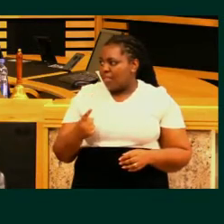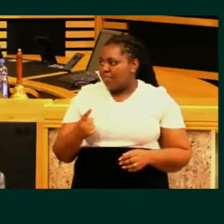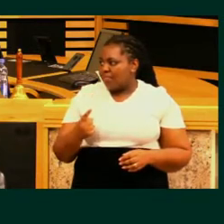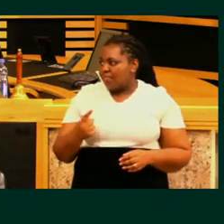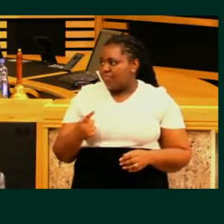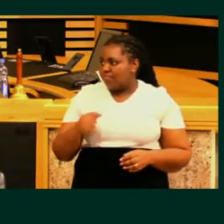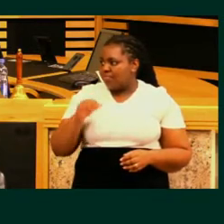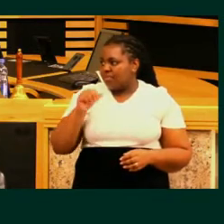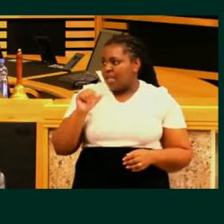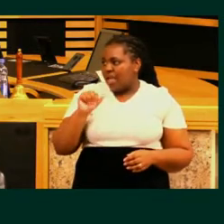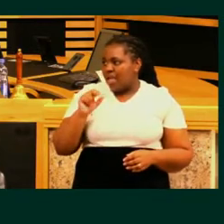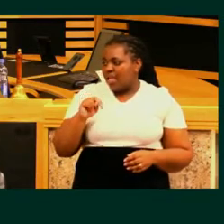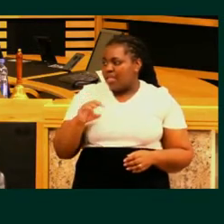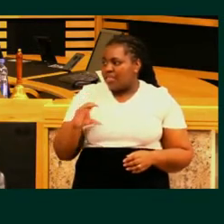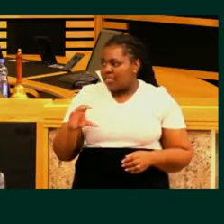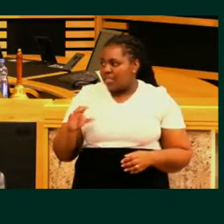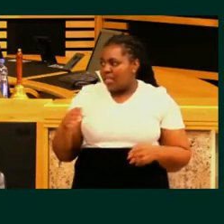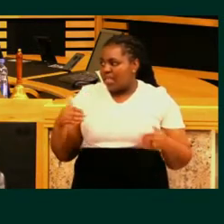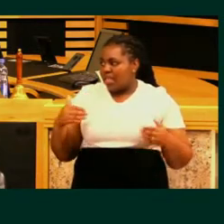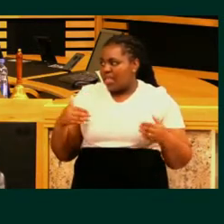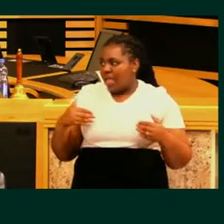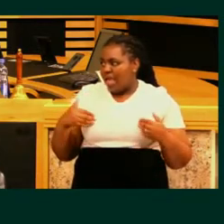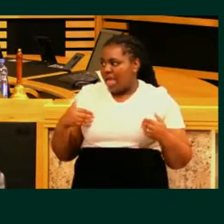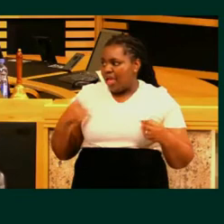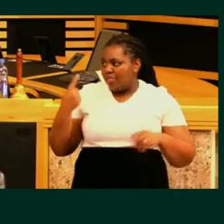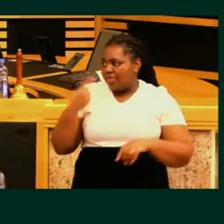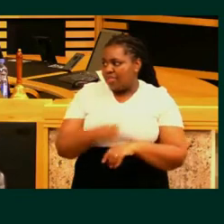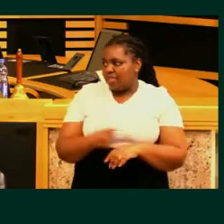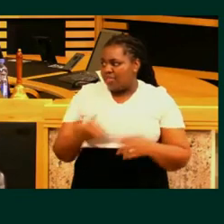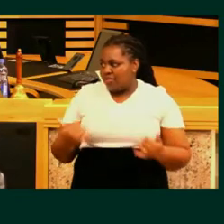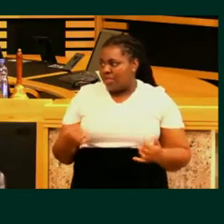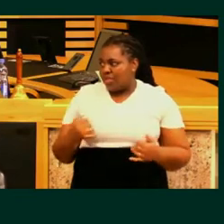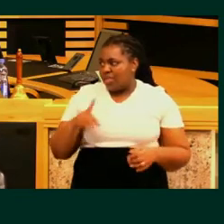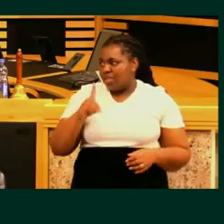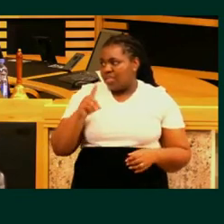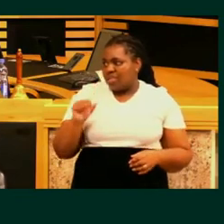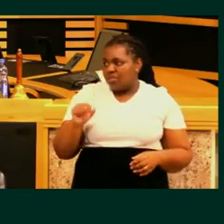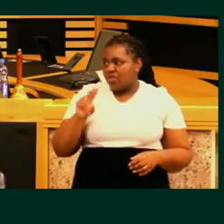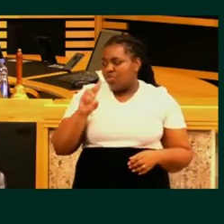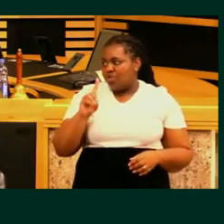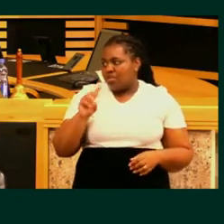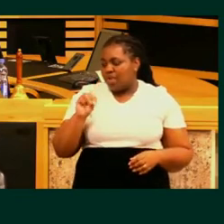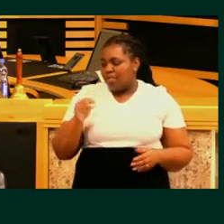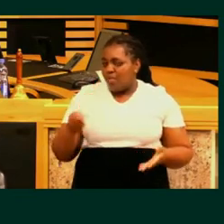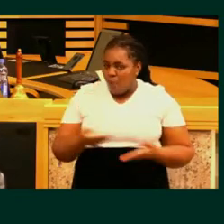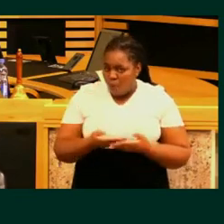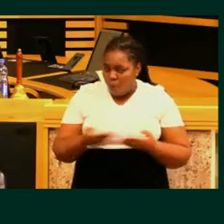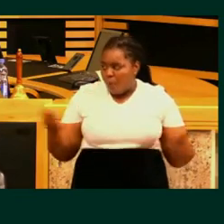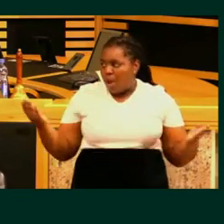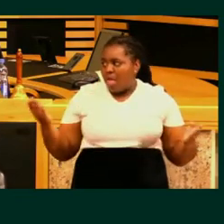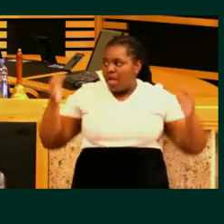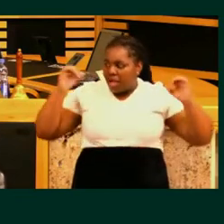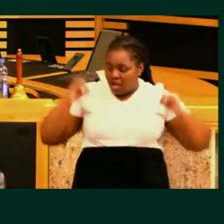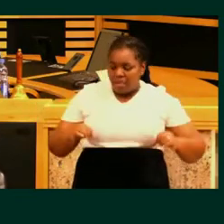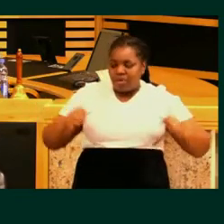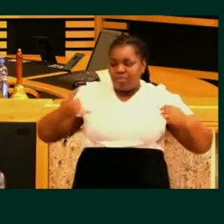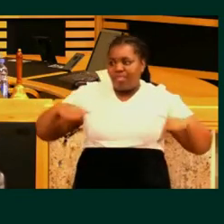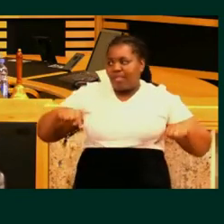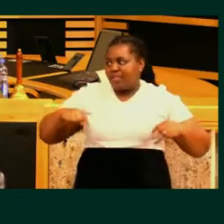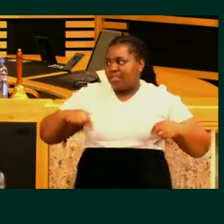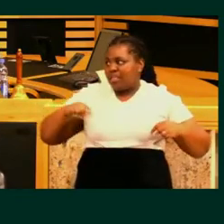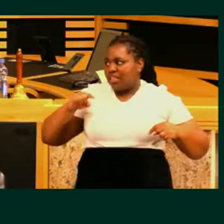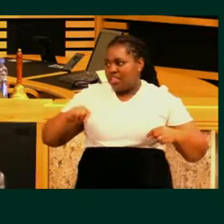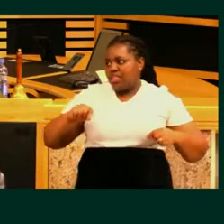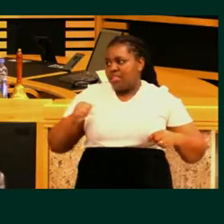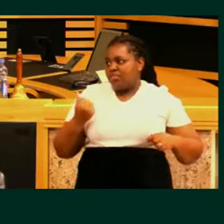National Congress happy that today the da the udm all of you are agreeing with us in this particular